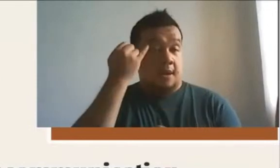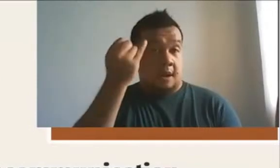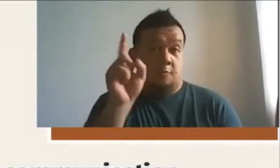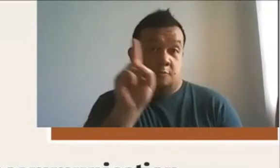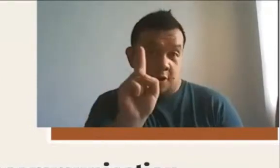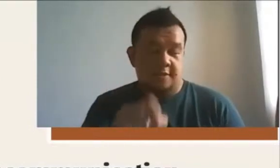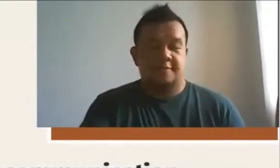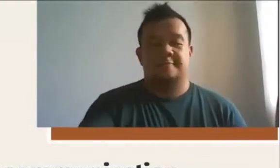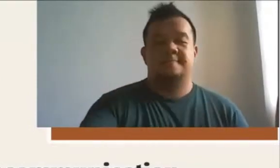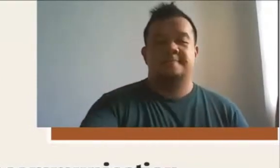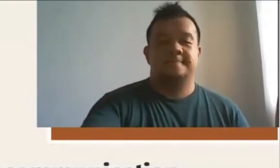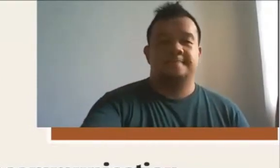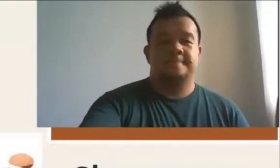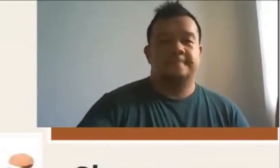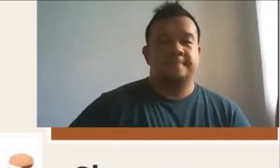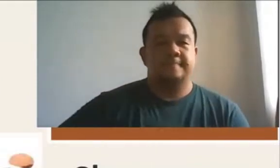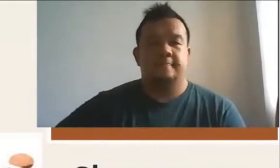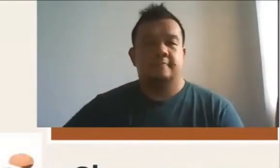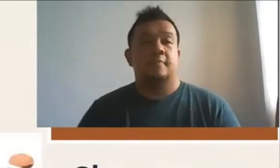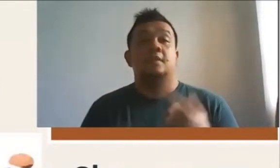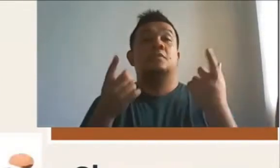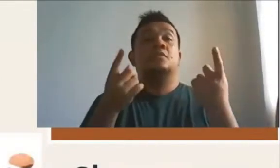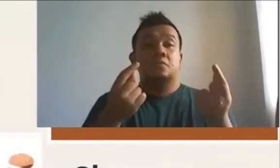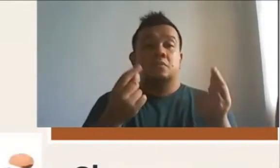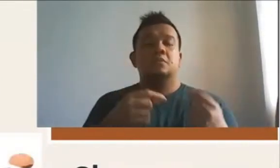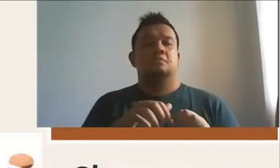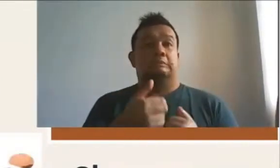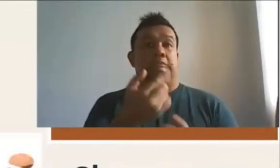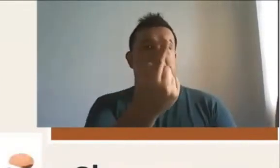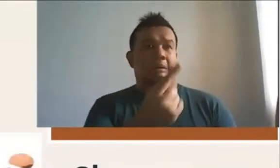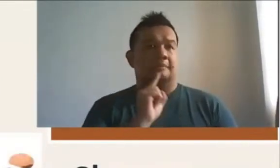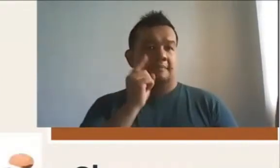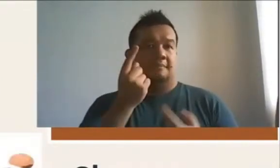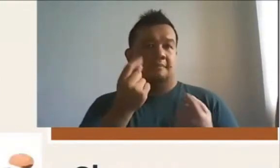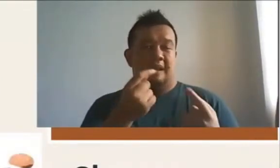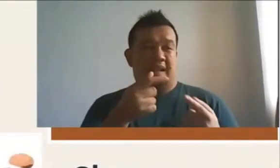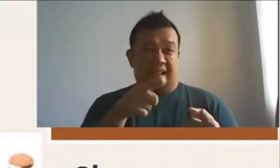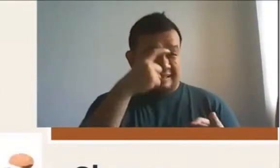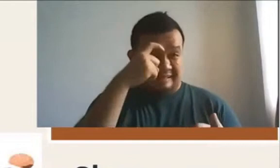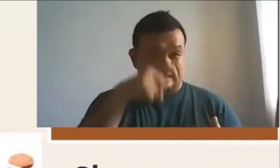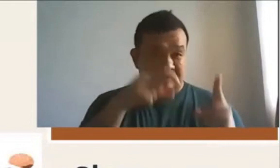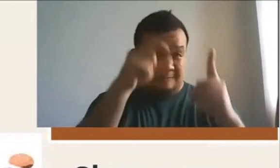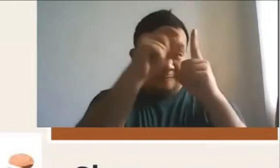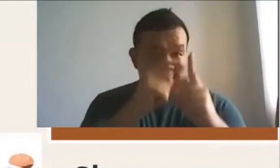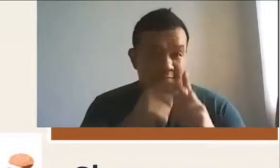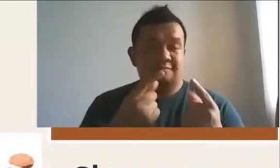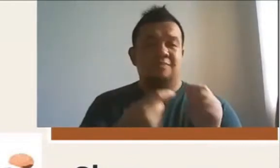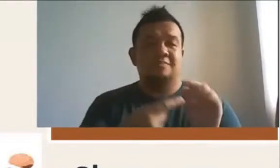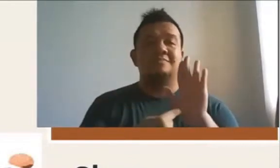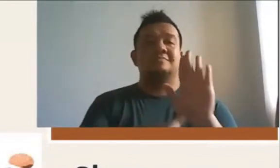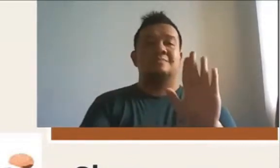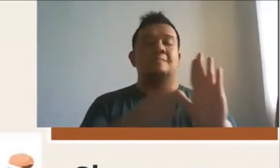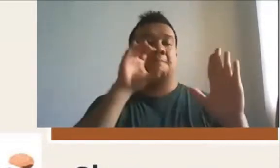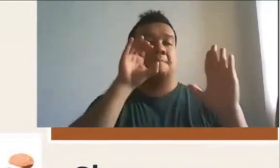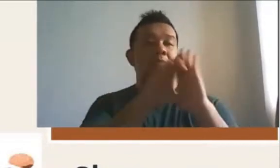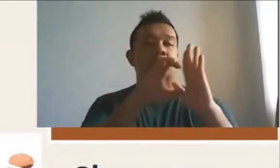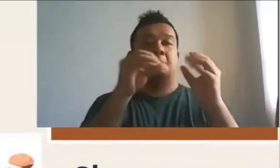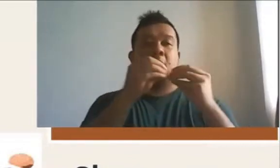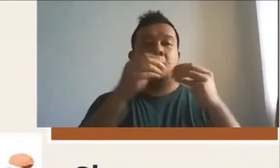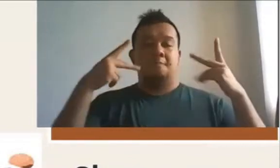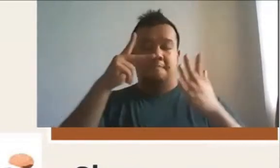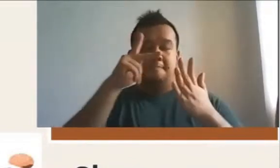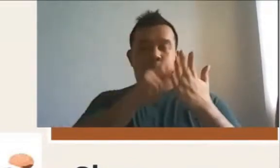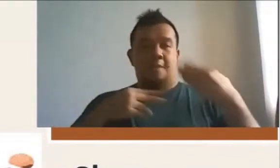if you don't understand or if you don't understand the communication happening, you can actually use a visual chart